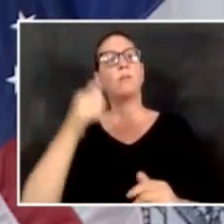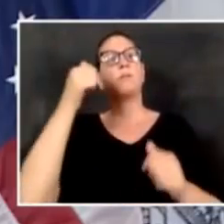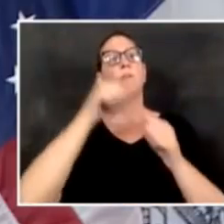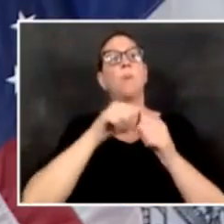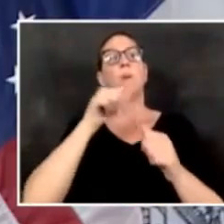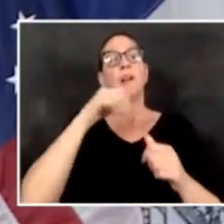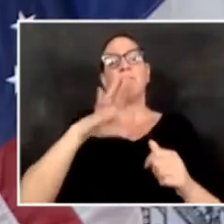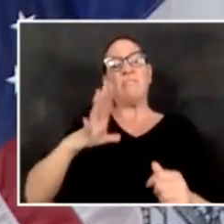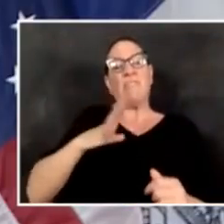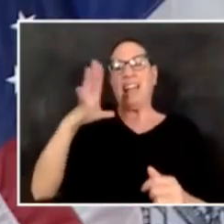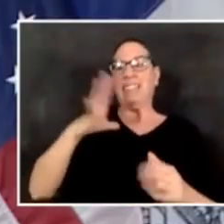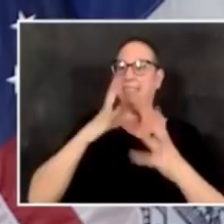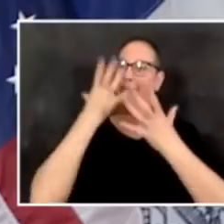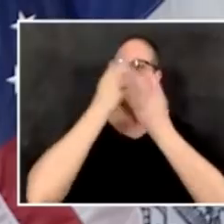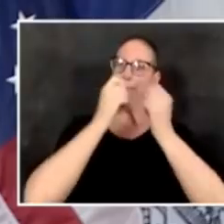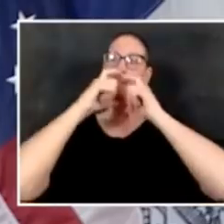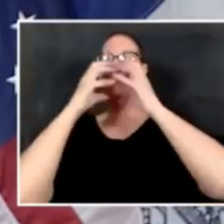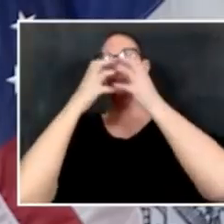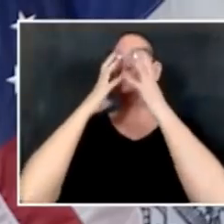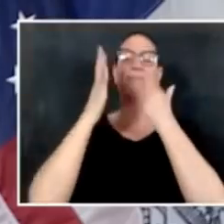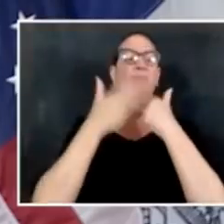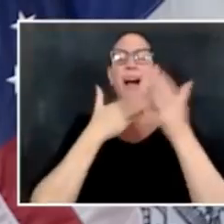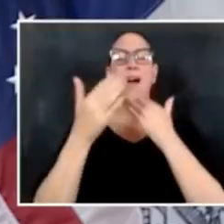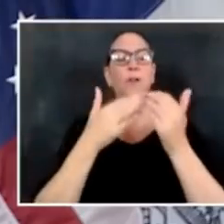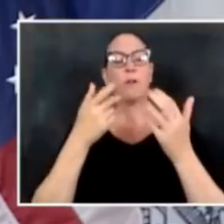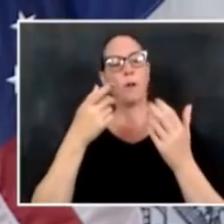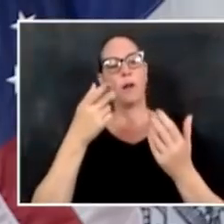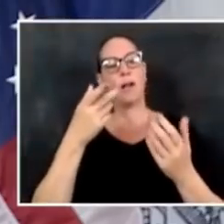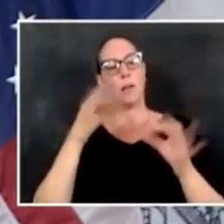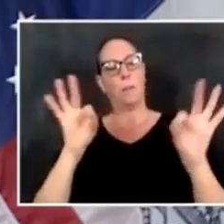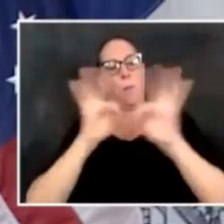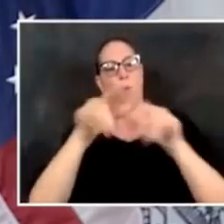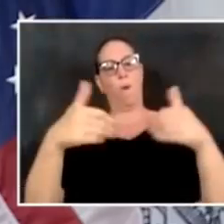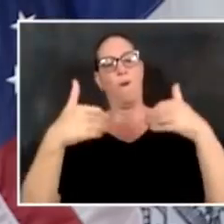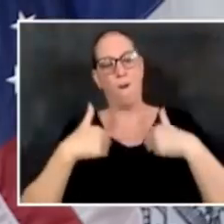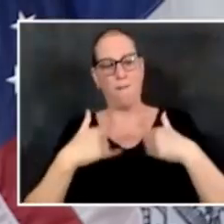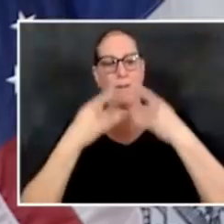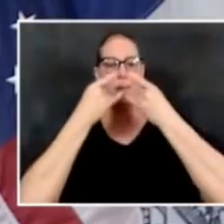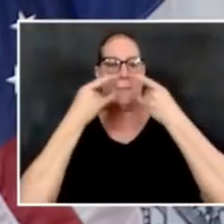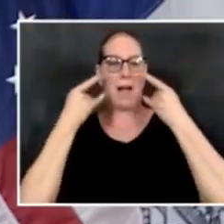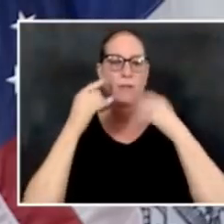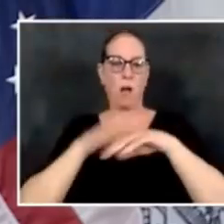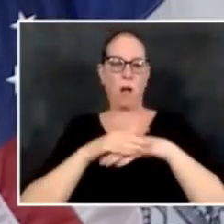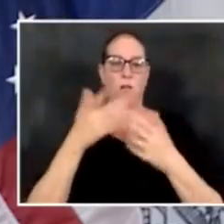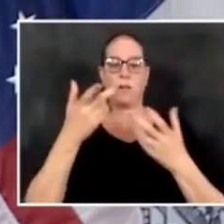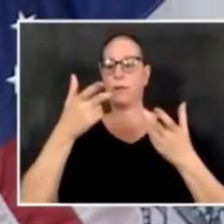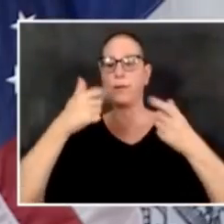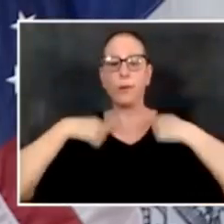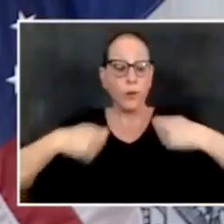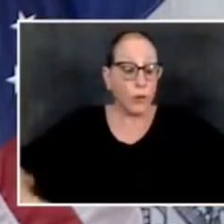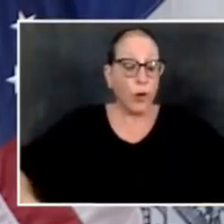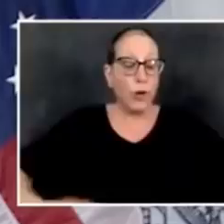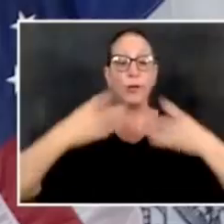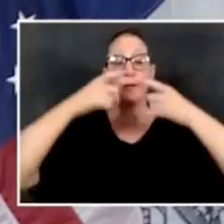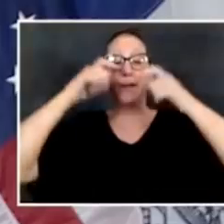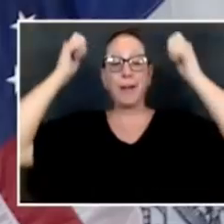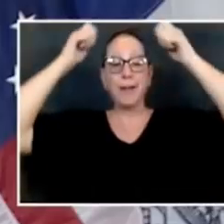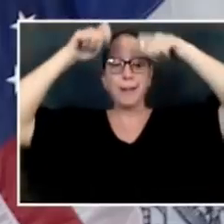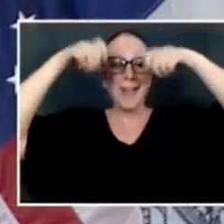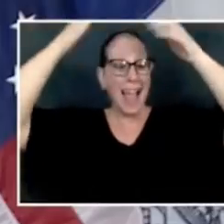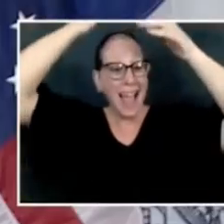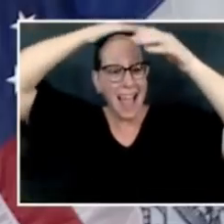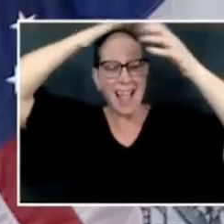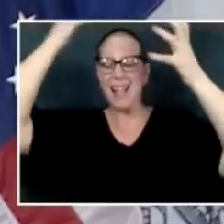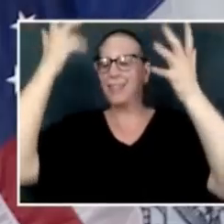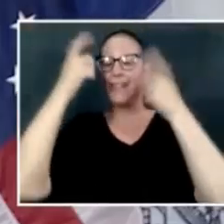that you're being offered face coverings as a reminder, but also for people who legitimately don't have one or forgot one. We want to make it ever more easy